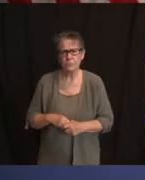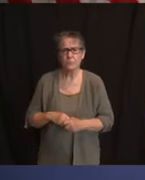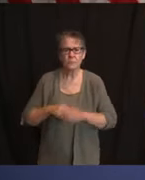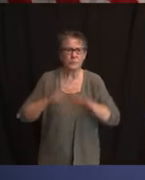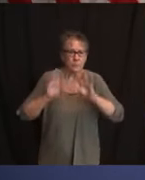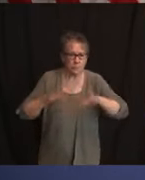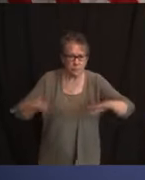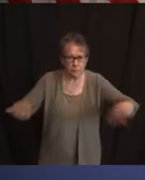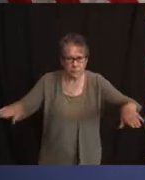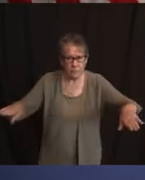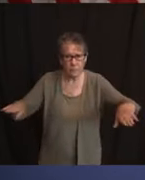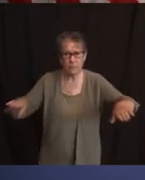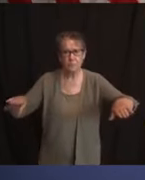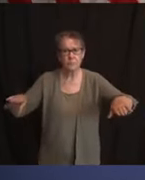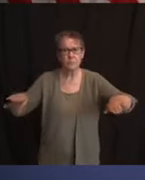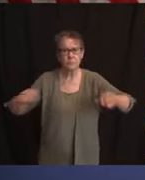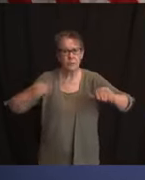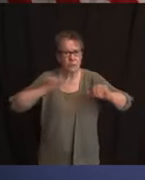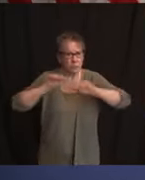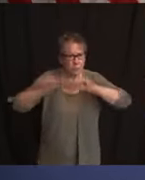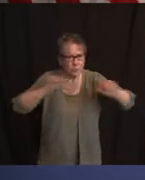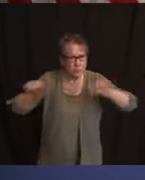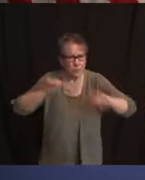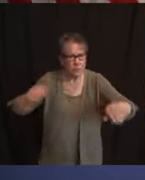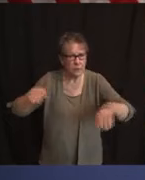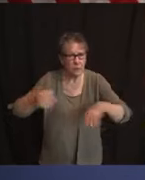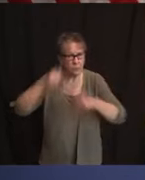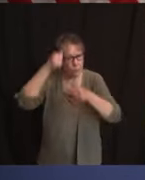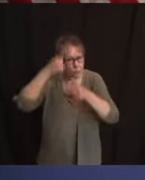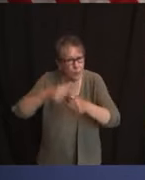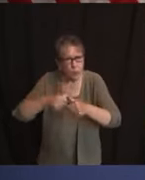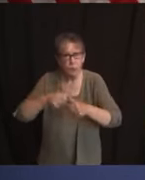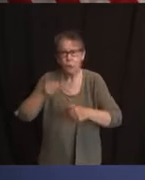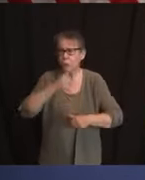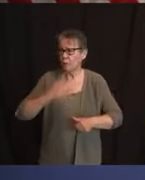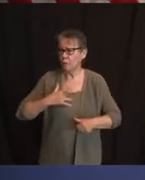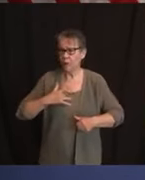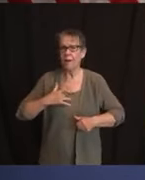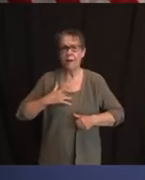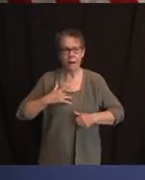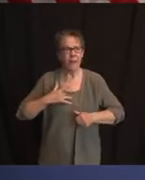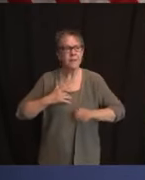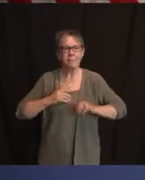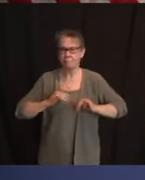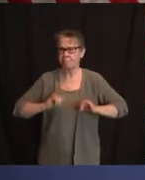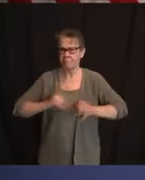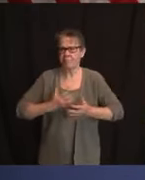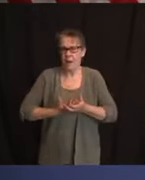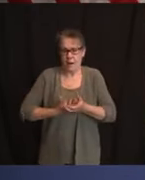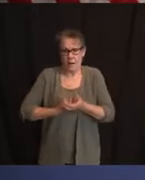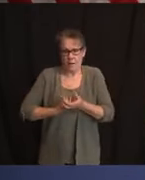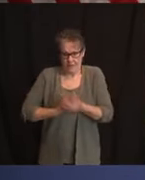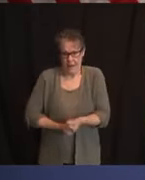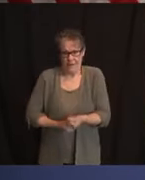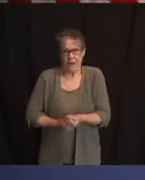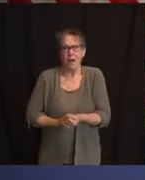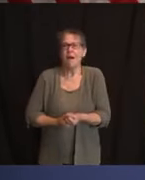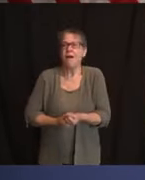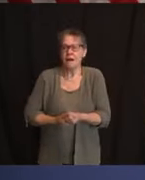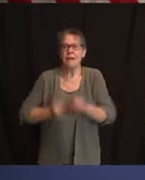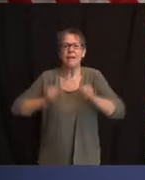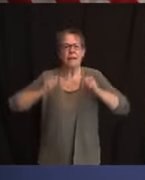the confidence that it's okay. Once we say you could do X, that you feel confident about doing X with your family. And